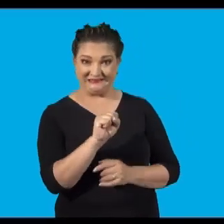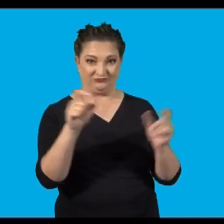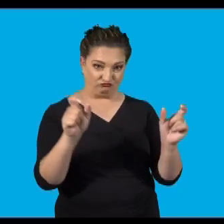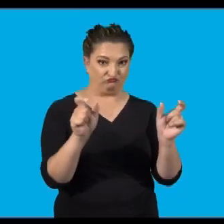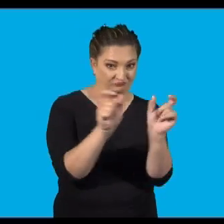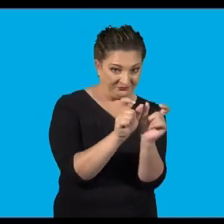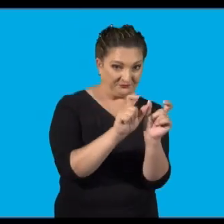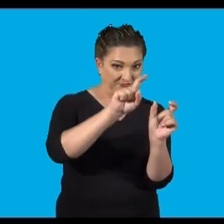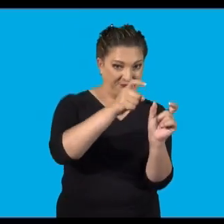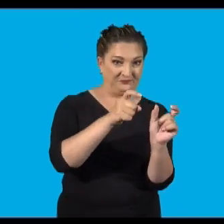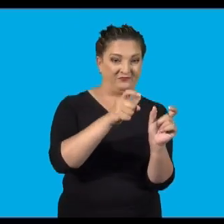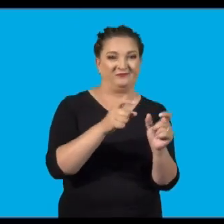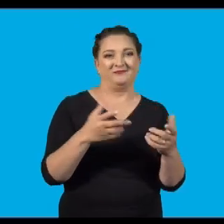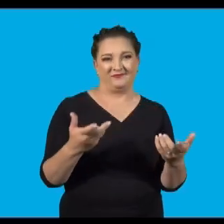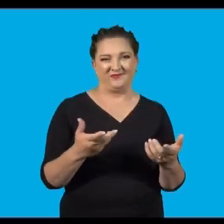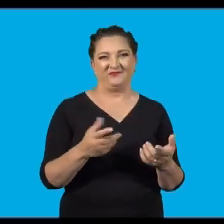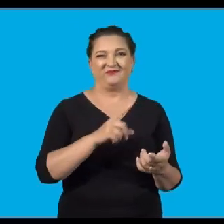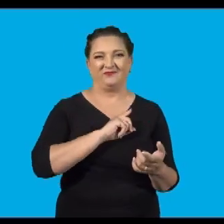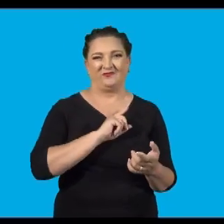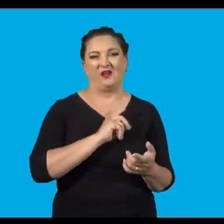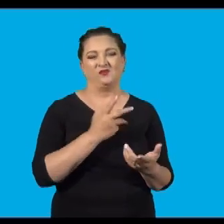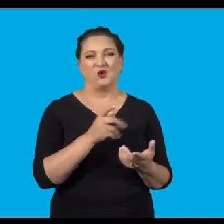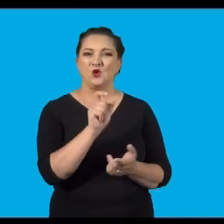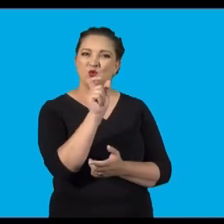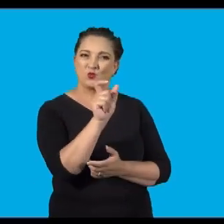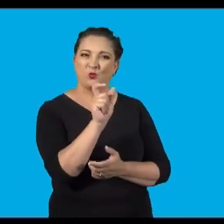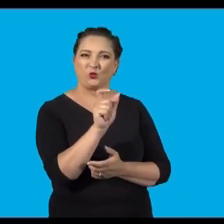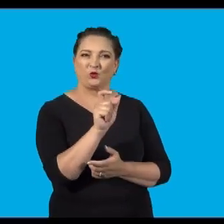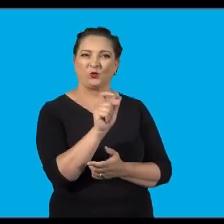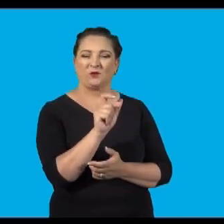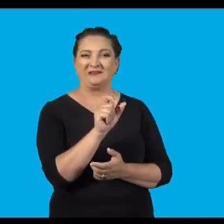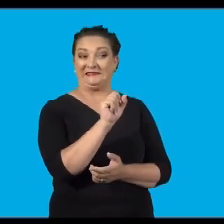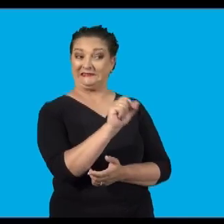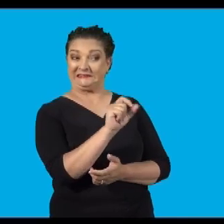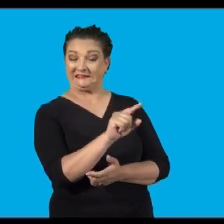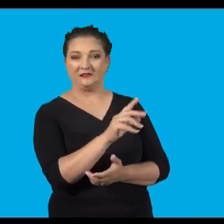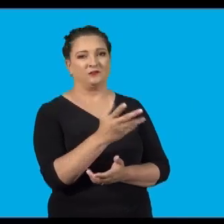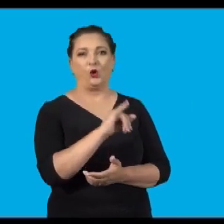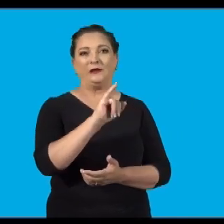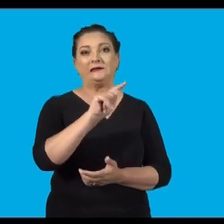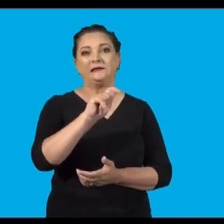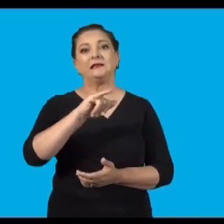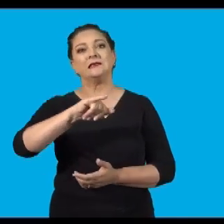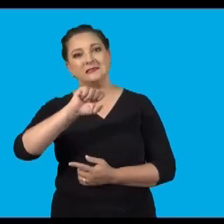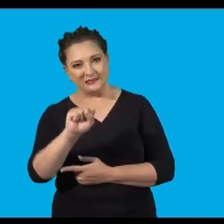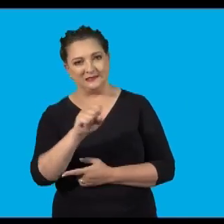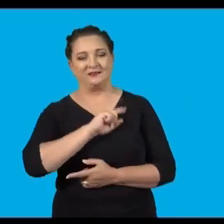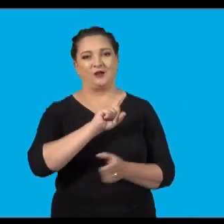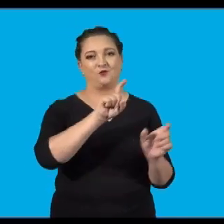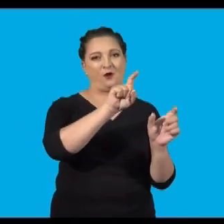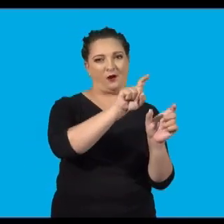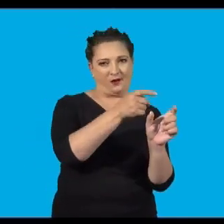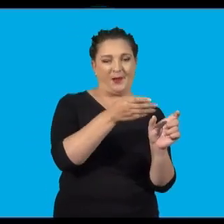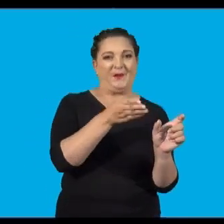the contraction of the word, and not the word used in that form. So in that case, we are missing